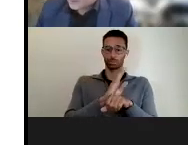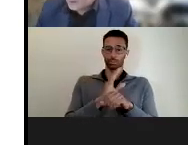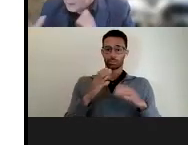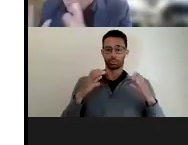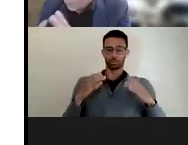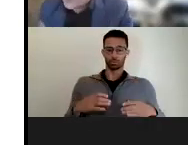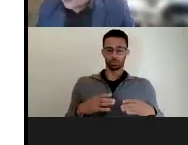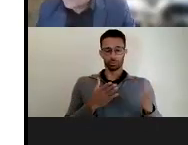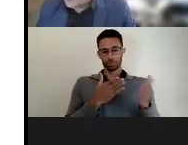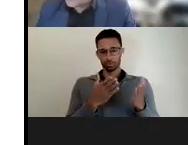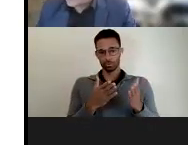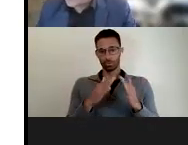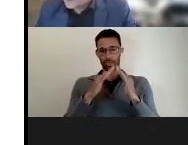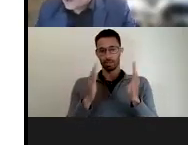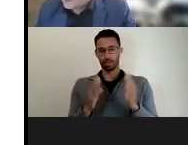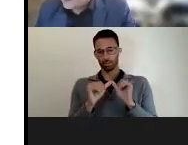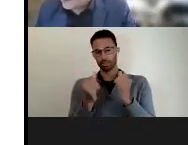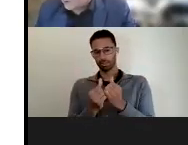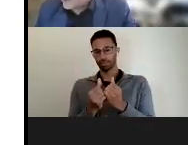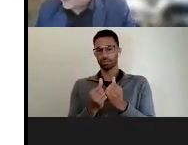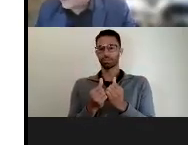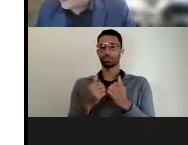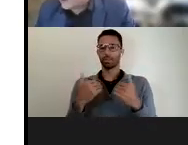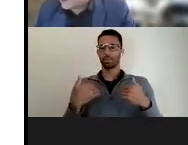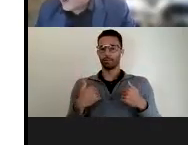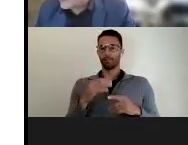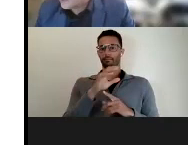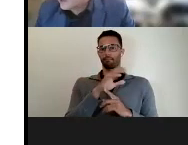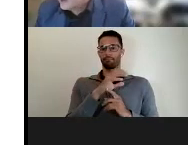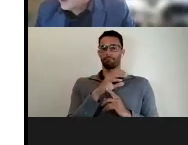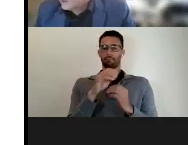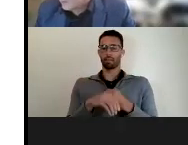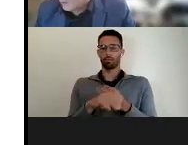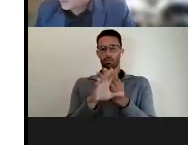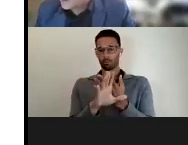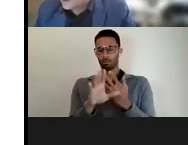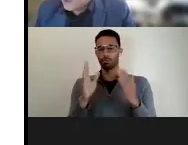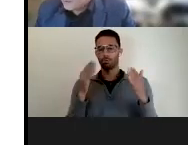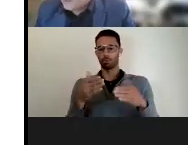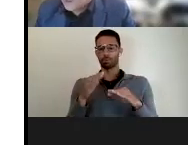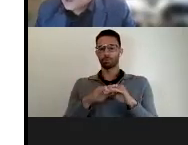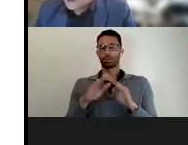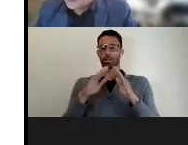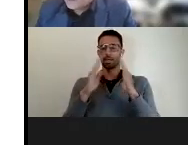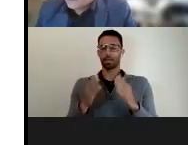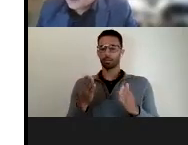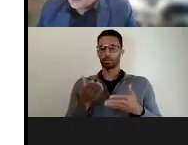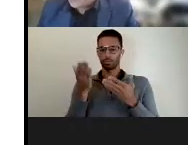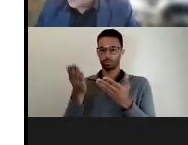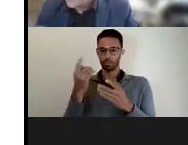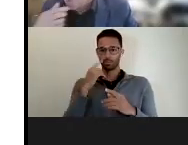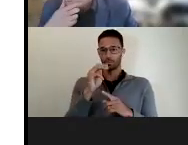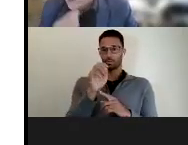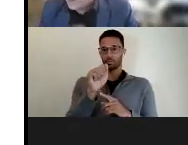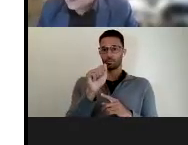Agencies held a webinar focused solely on the housing proposals in the May revise on May